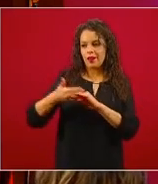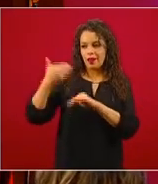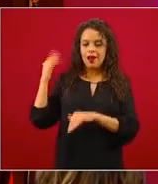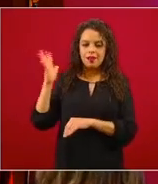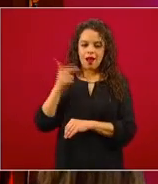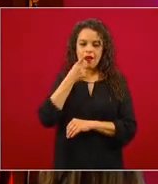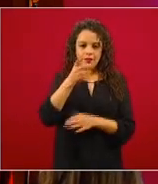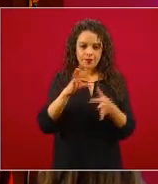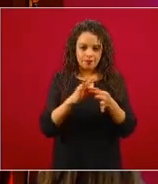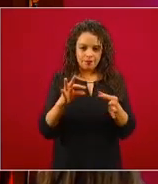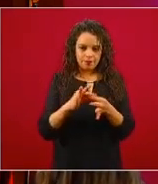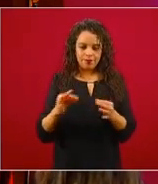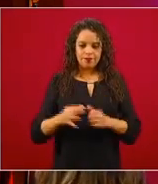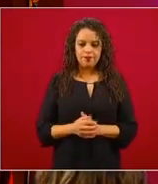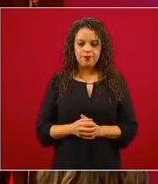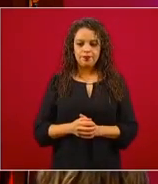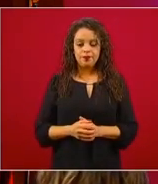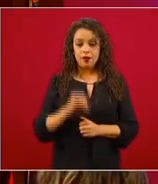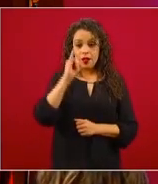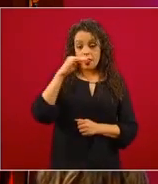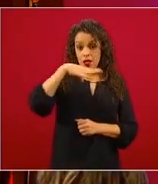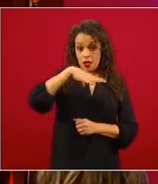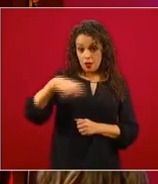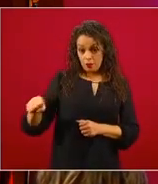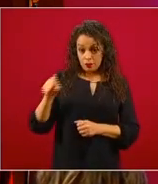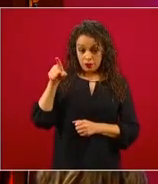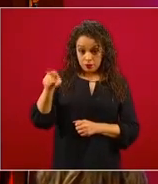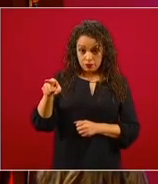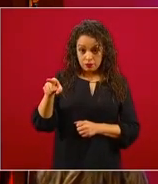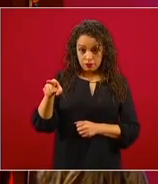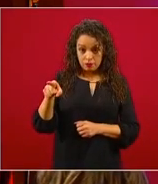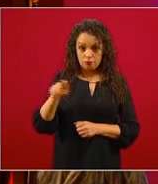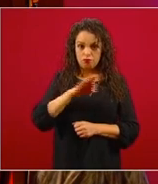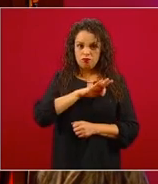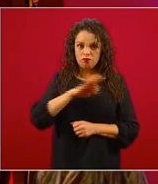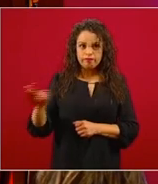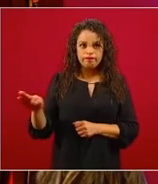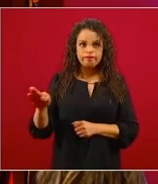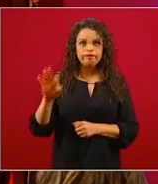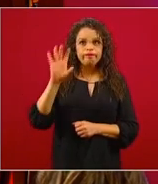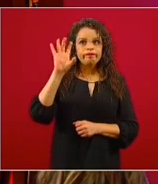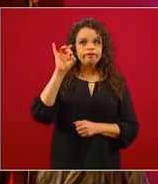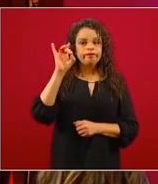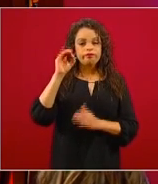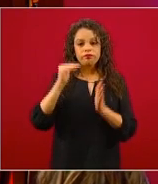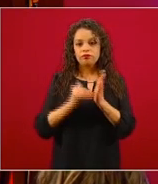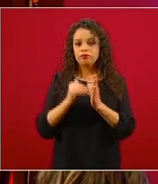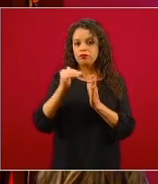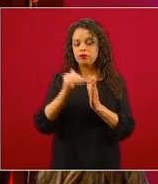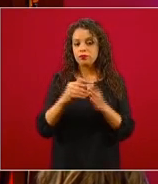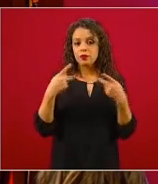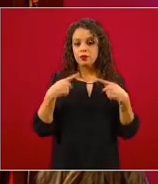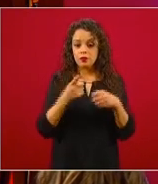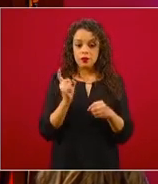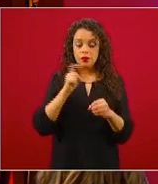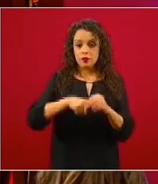People who have comorbidity in the Mexican Social Security